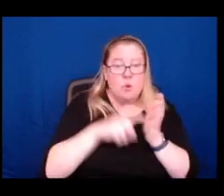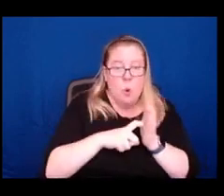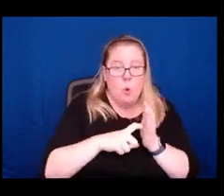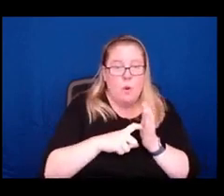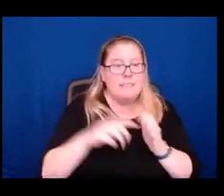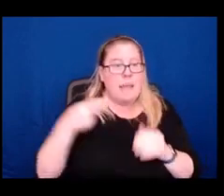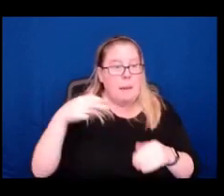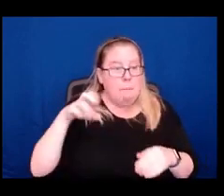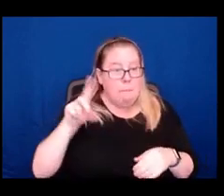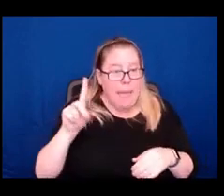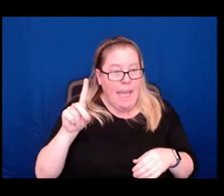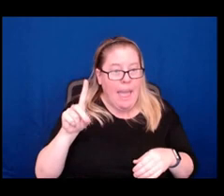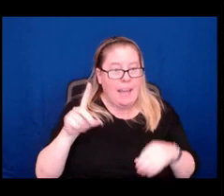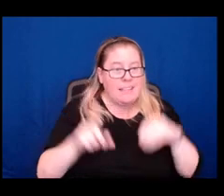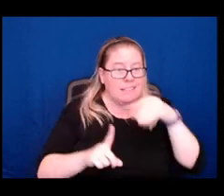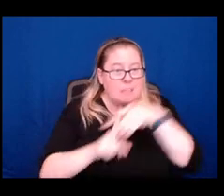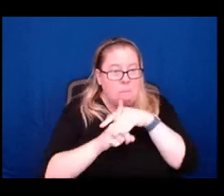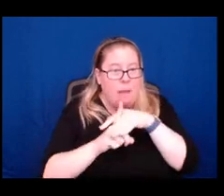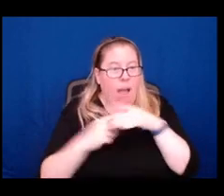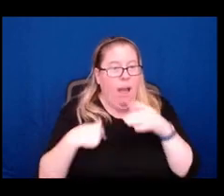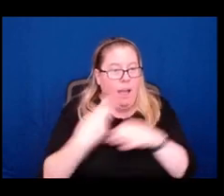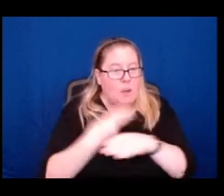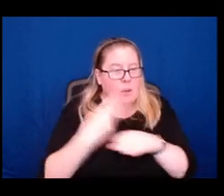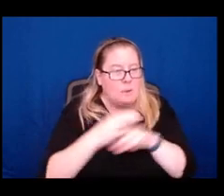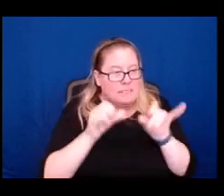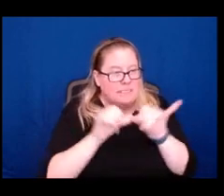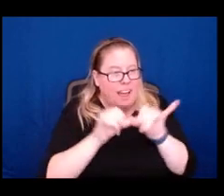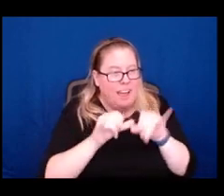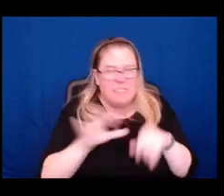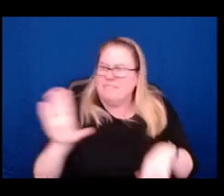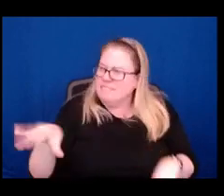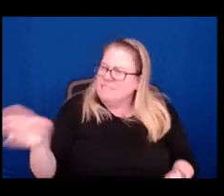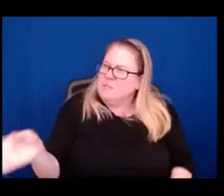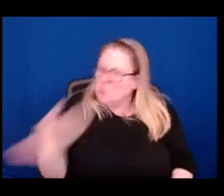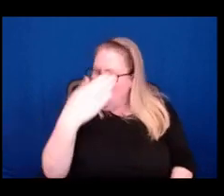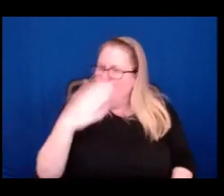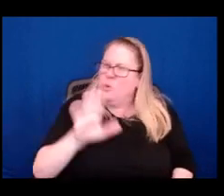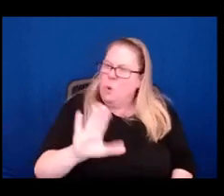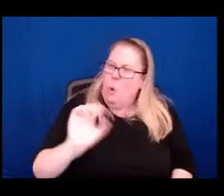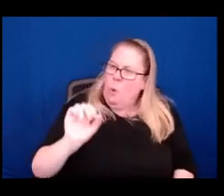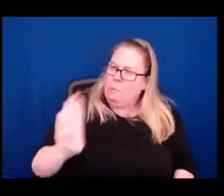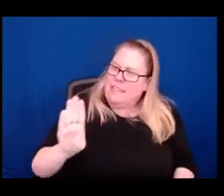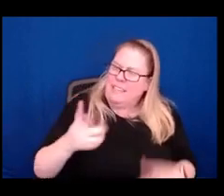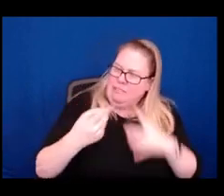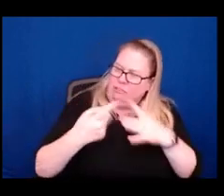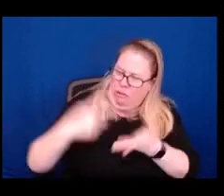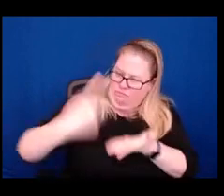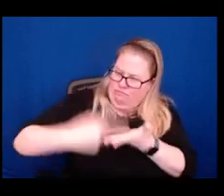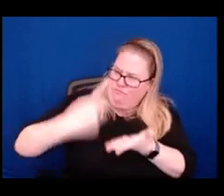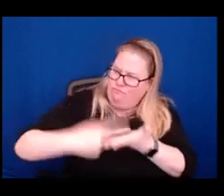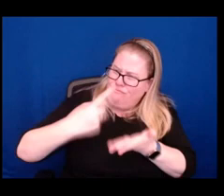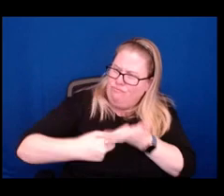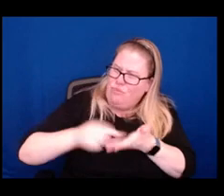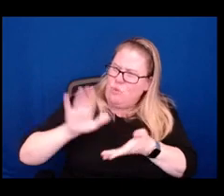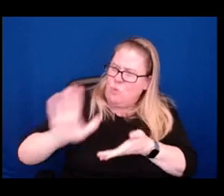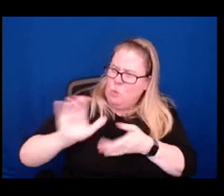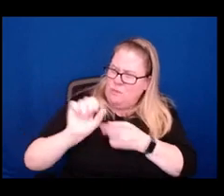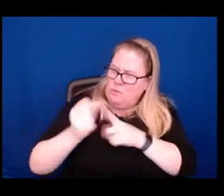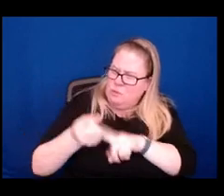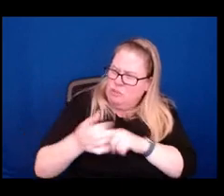size of the pads and the tampons that I was using and encouraged me to go to my OB and really start this